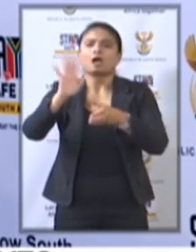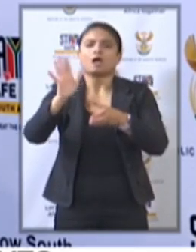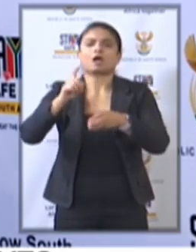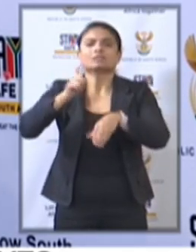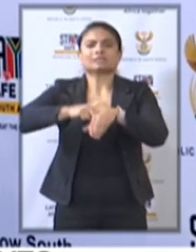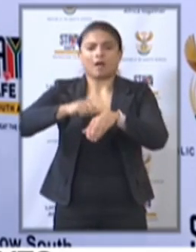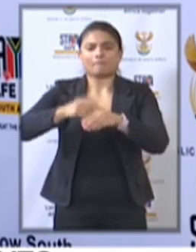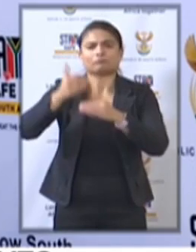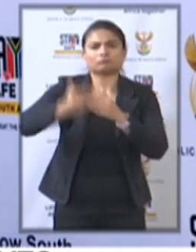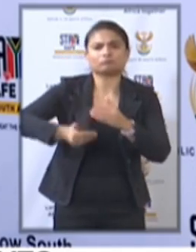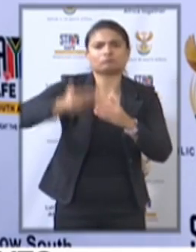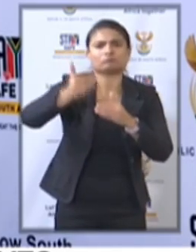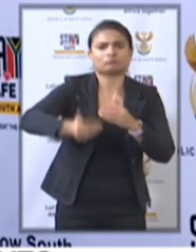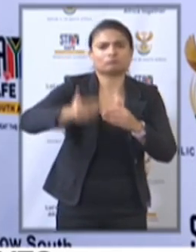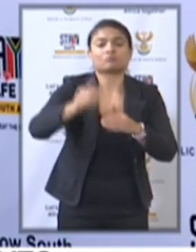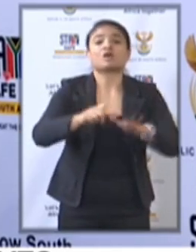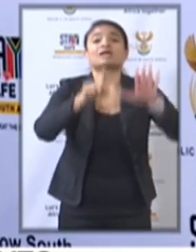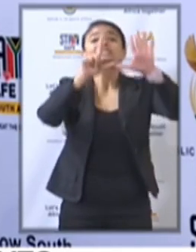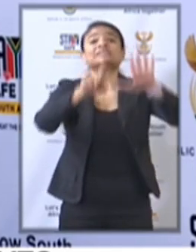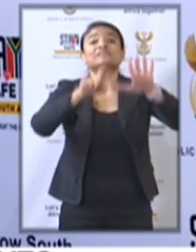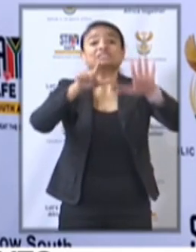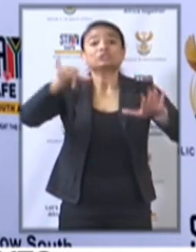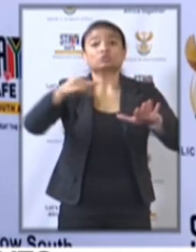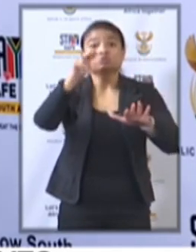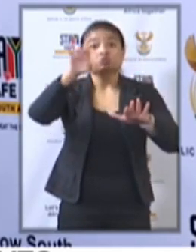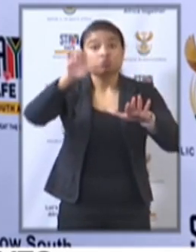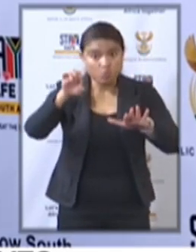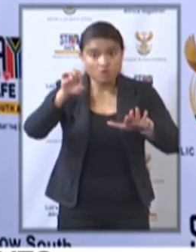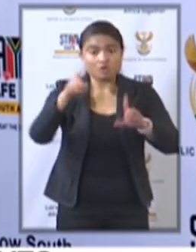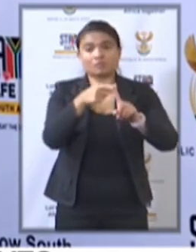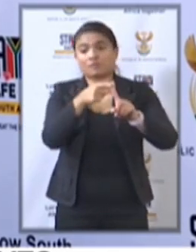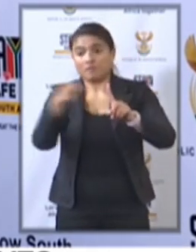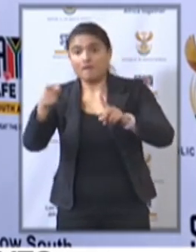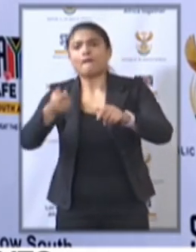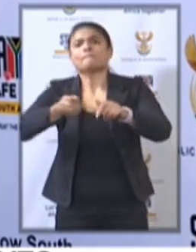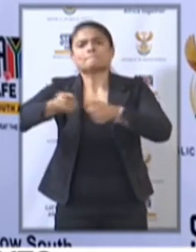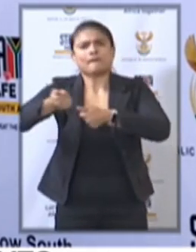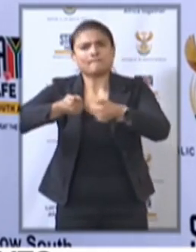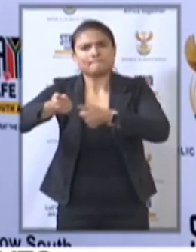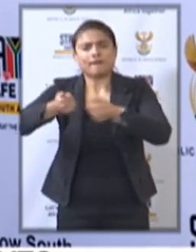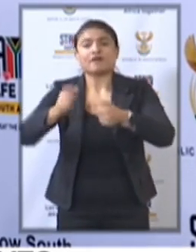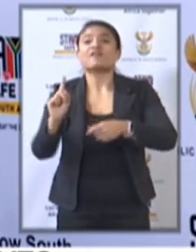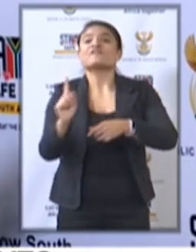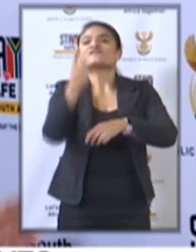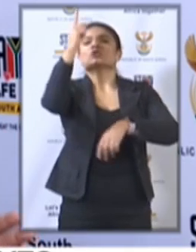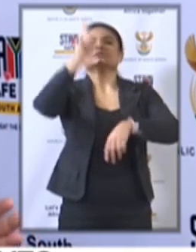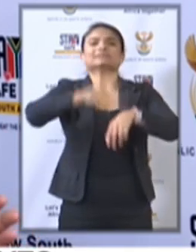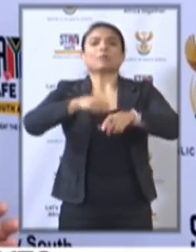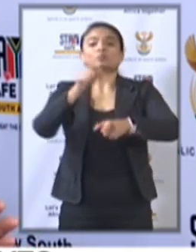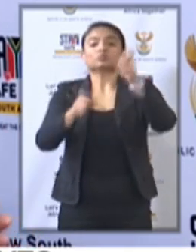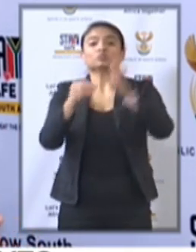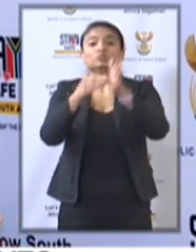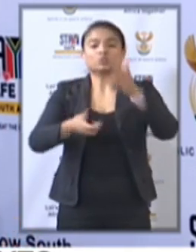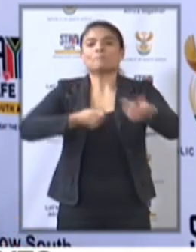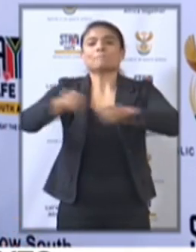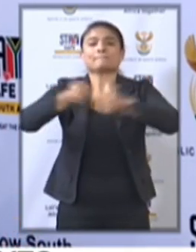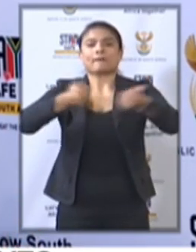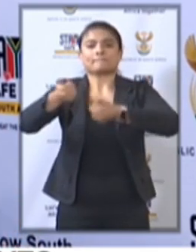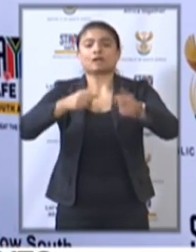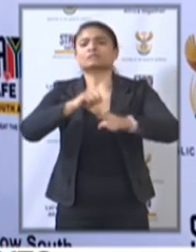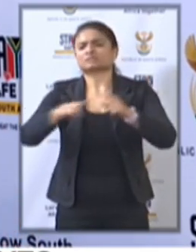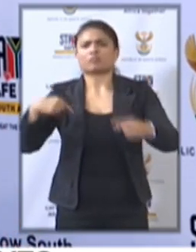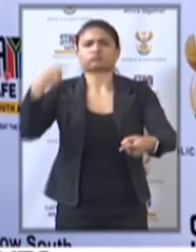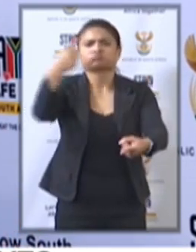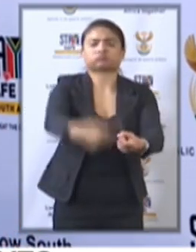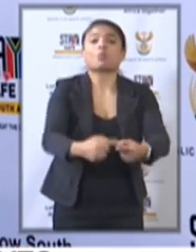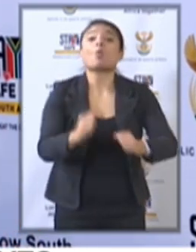the 17th of June, when the first students arrived at some universities, until late August,